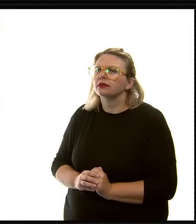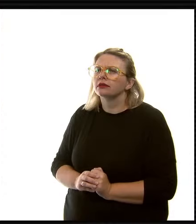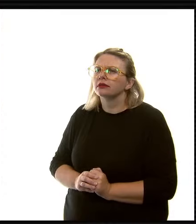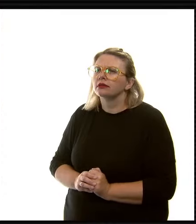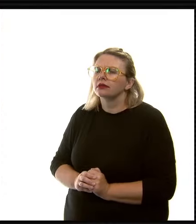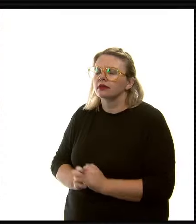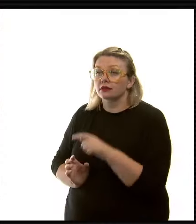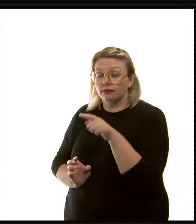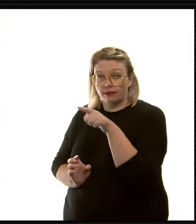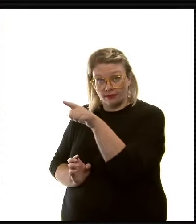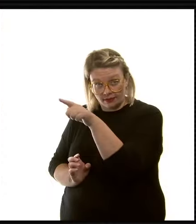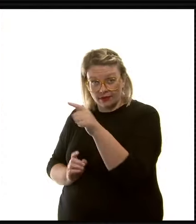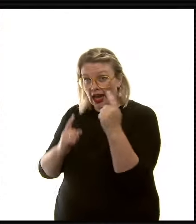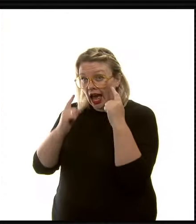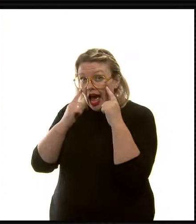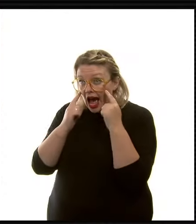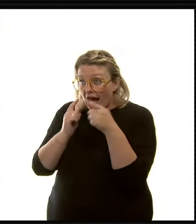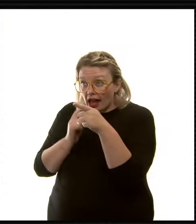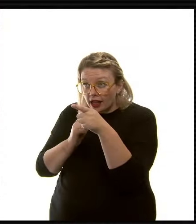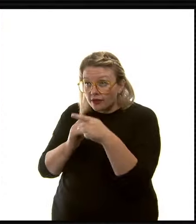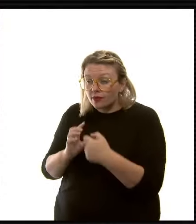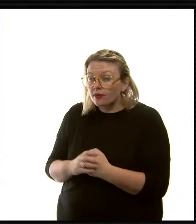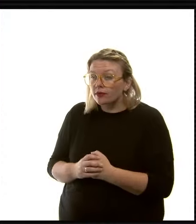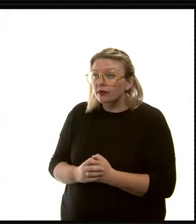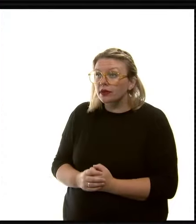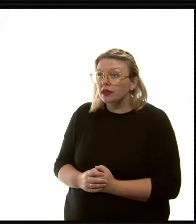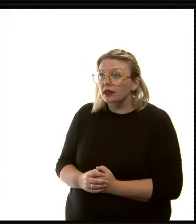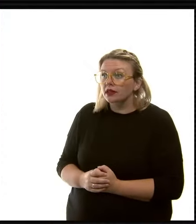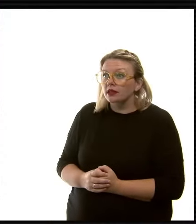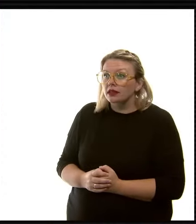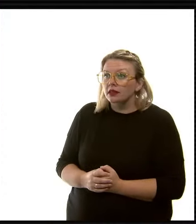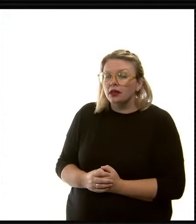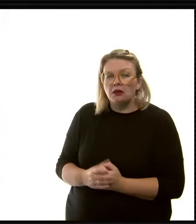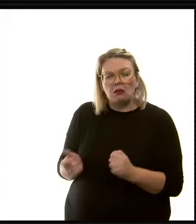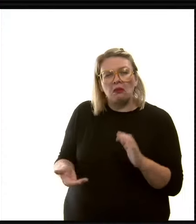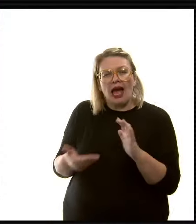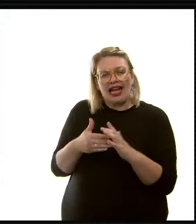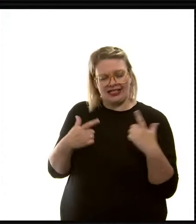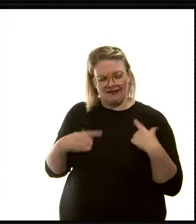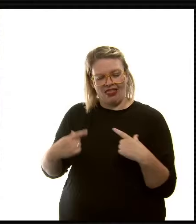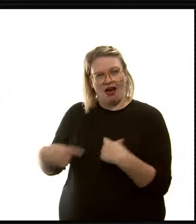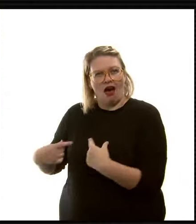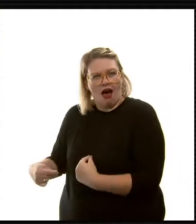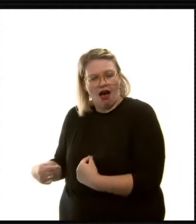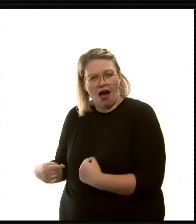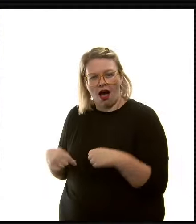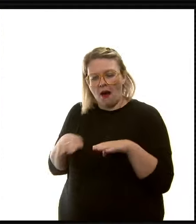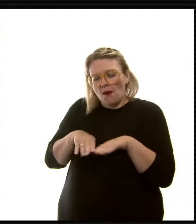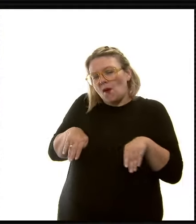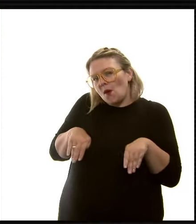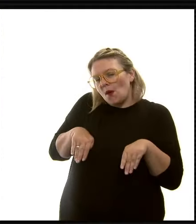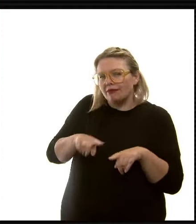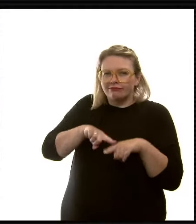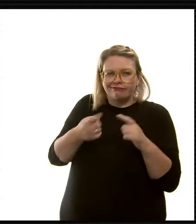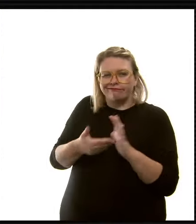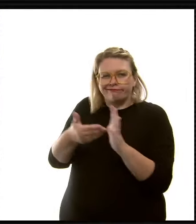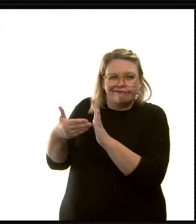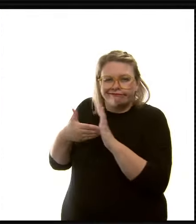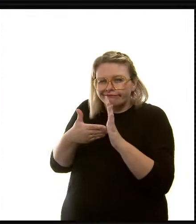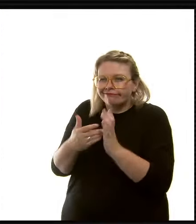here's the eyes. And maybe some feathers as a finishing detail.